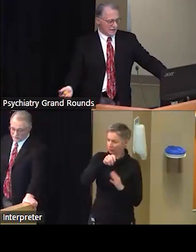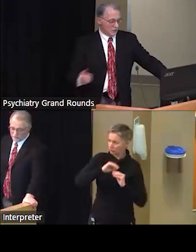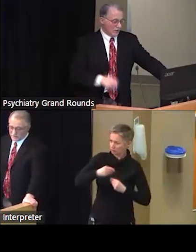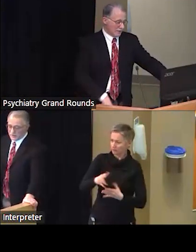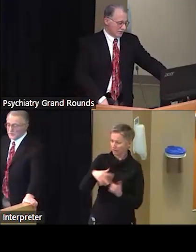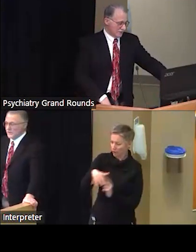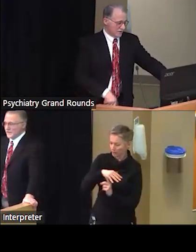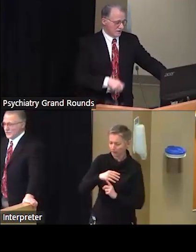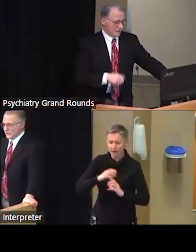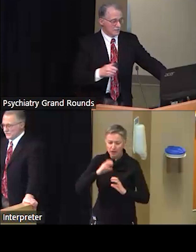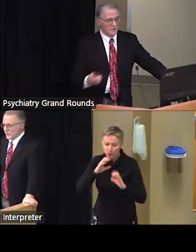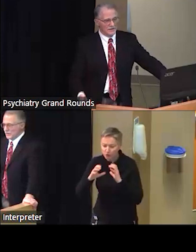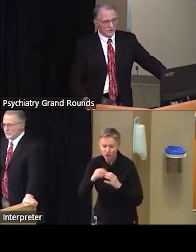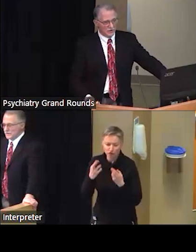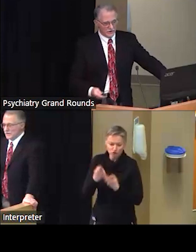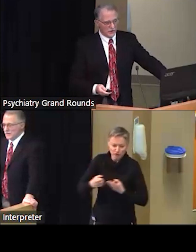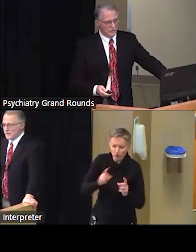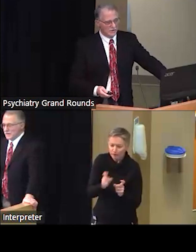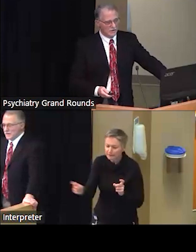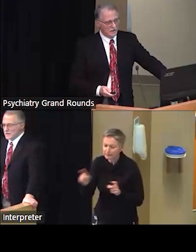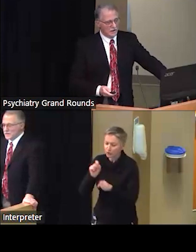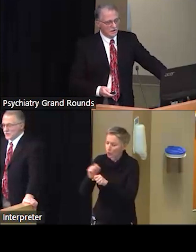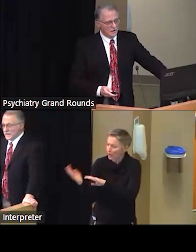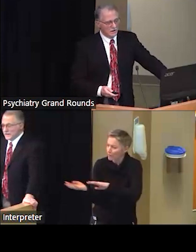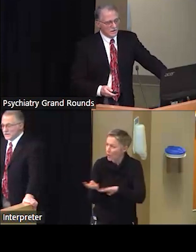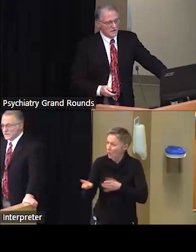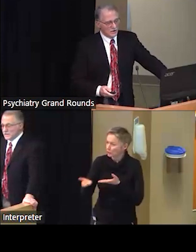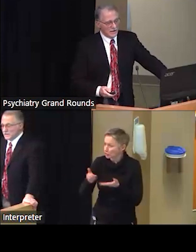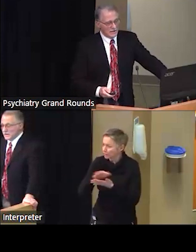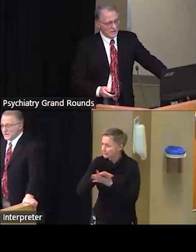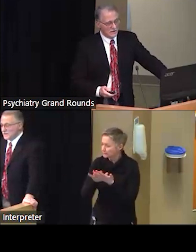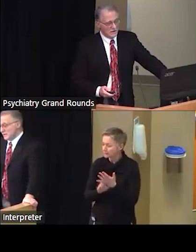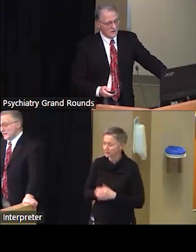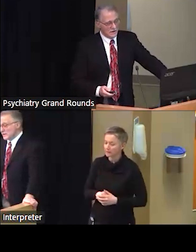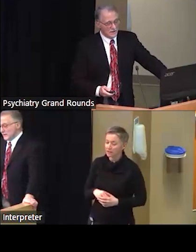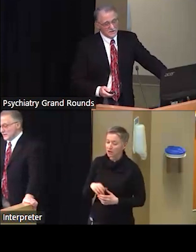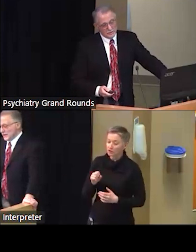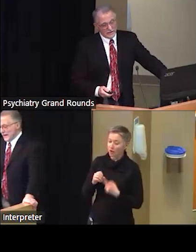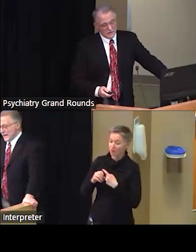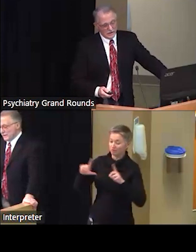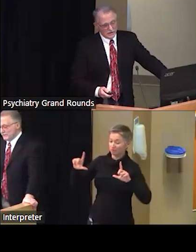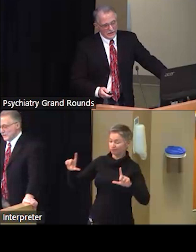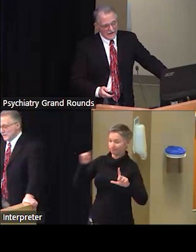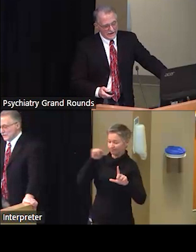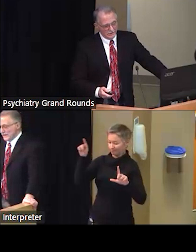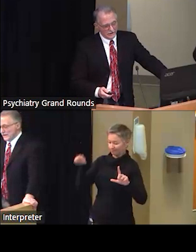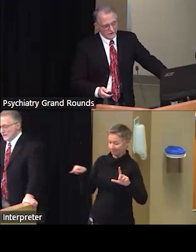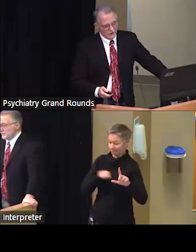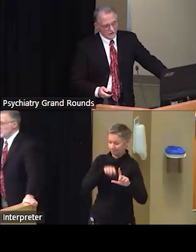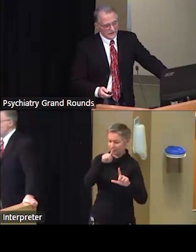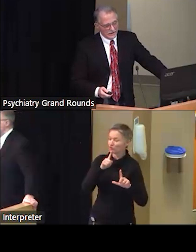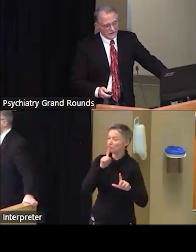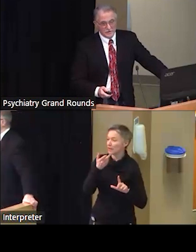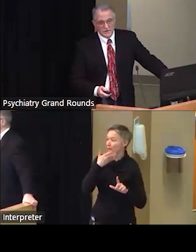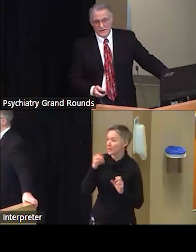workflow design, rollout of services, implementation of requirements. So the idea is, this is the best place we have